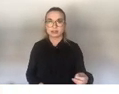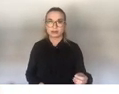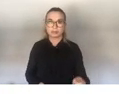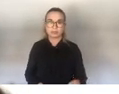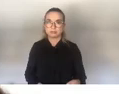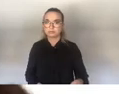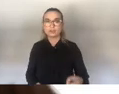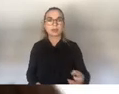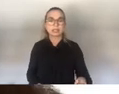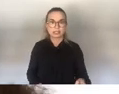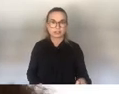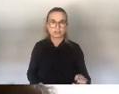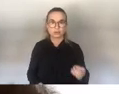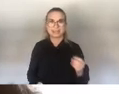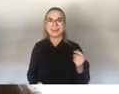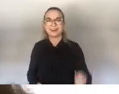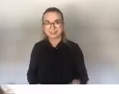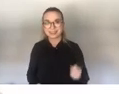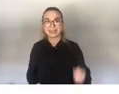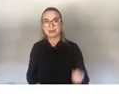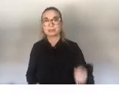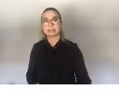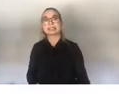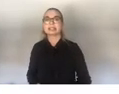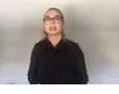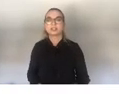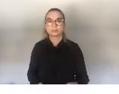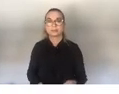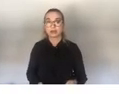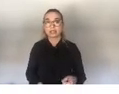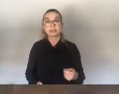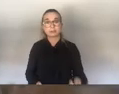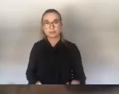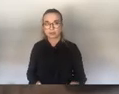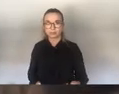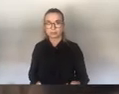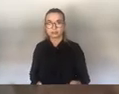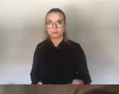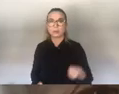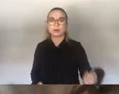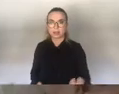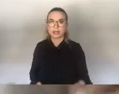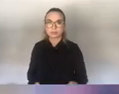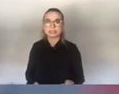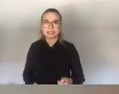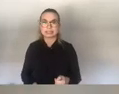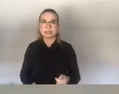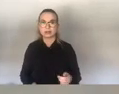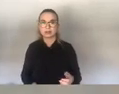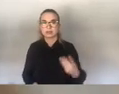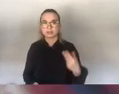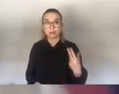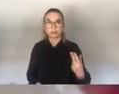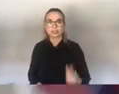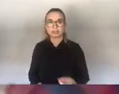to standard therapy, used by clinicians to enhance their ability to provide exposure therapy, whereby clients' PTSD